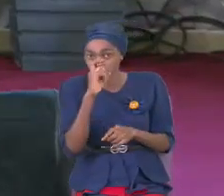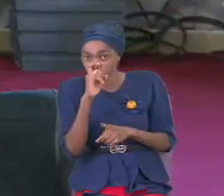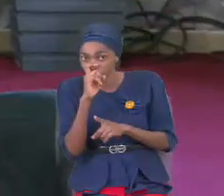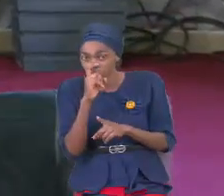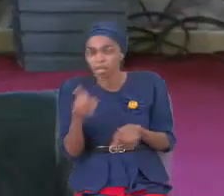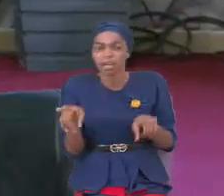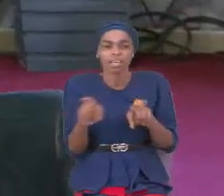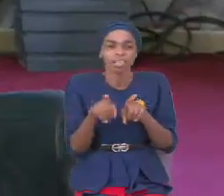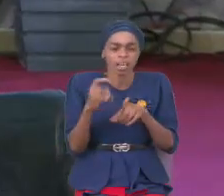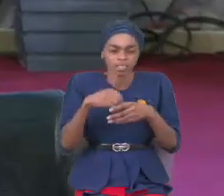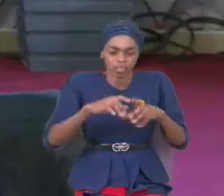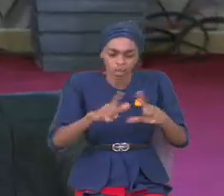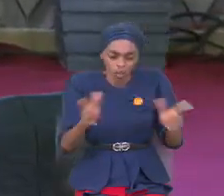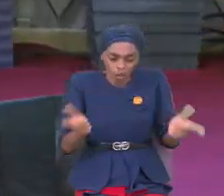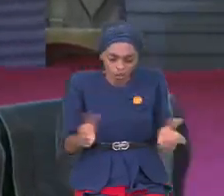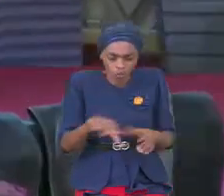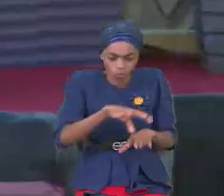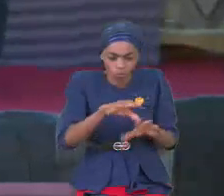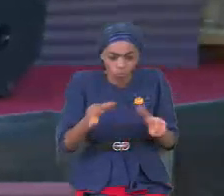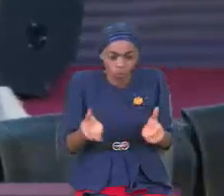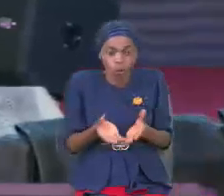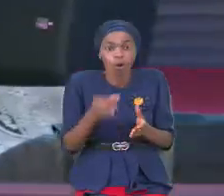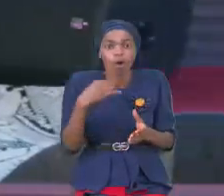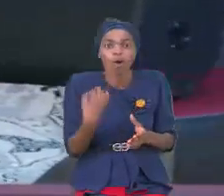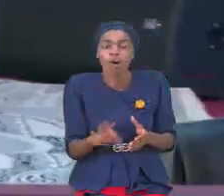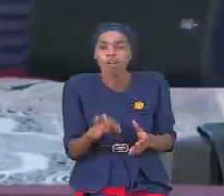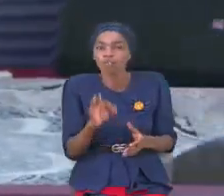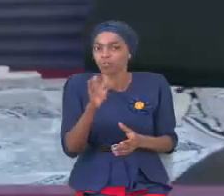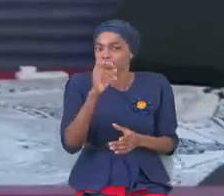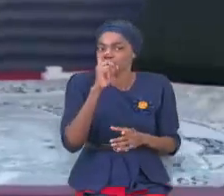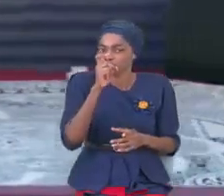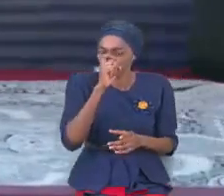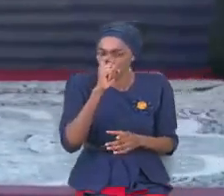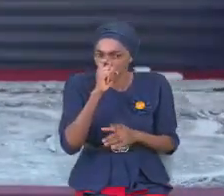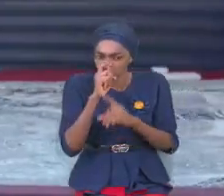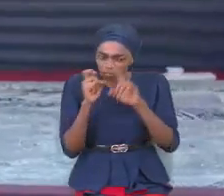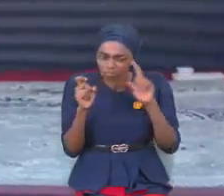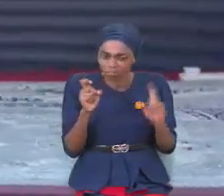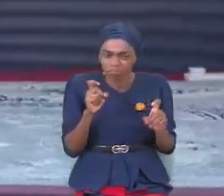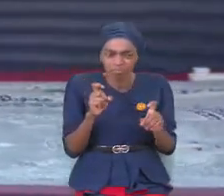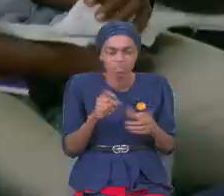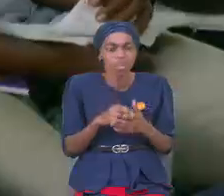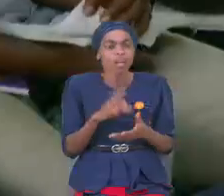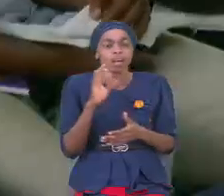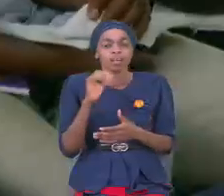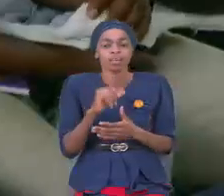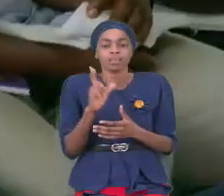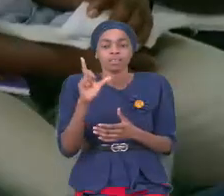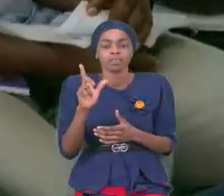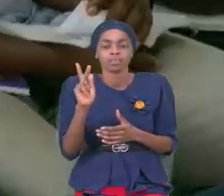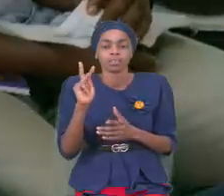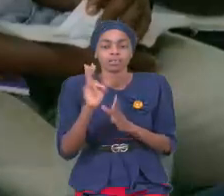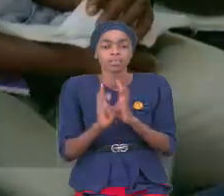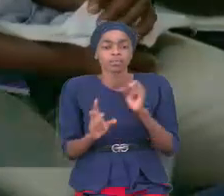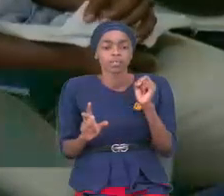Abner as a fool died. Let's look at Luke chapter 12. In Luke chapter 12, we're reading from verse 16. And he